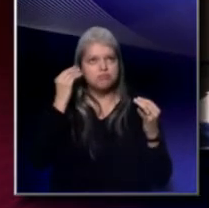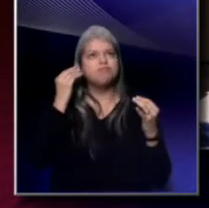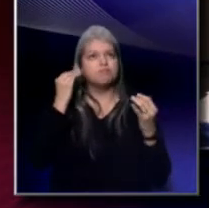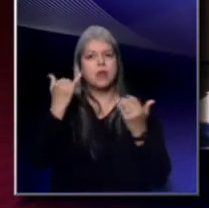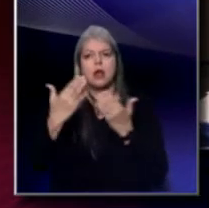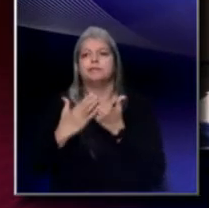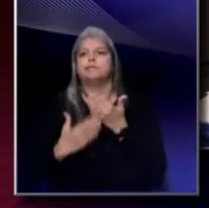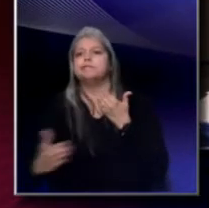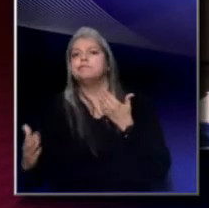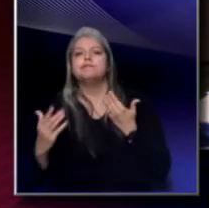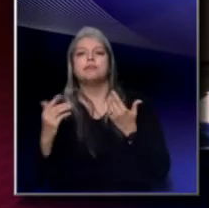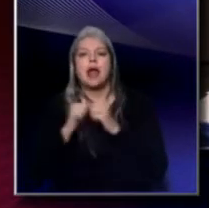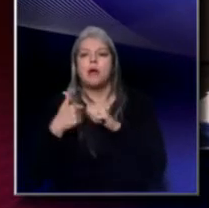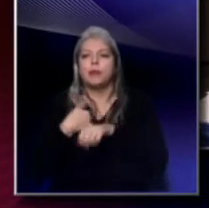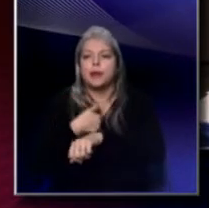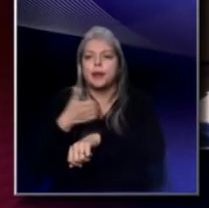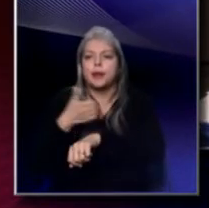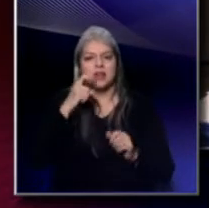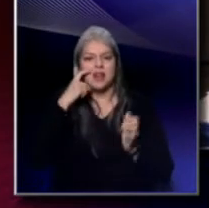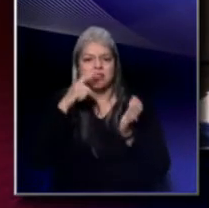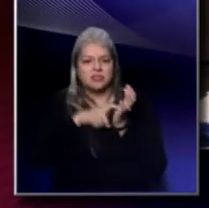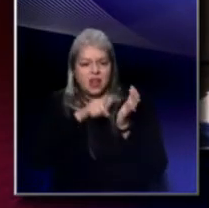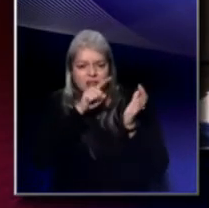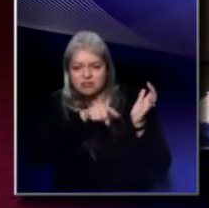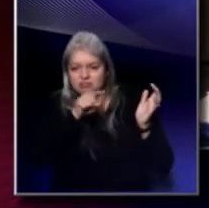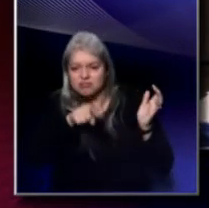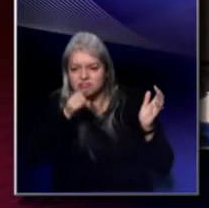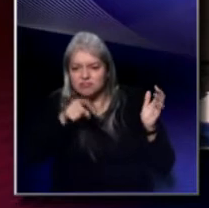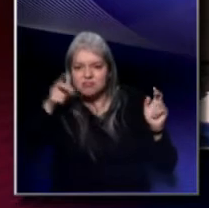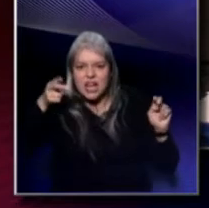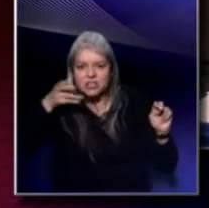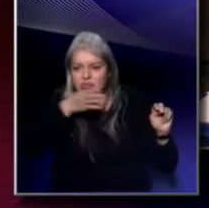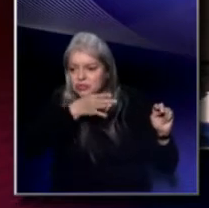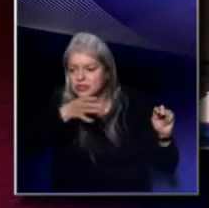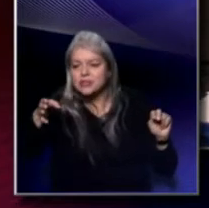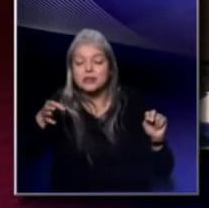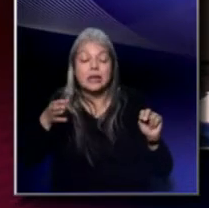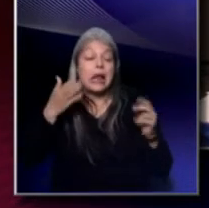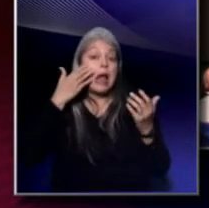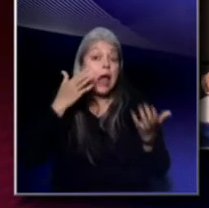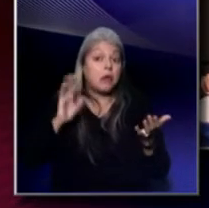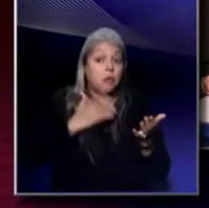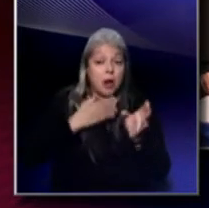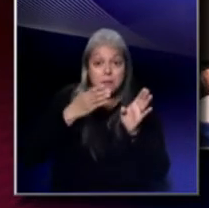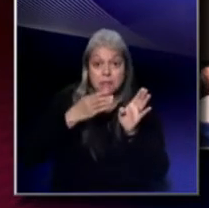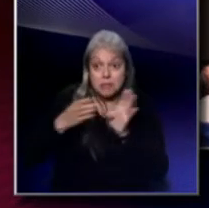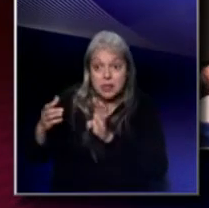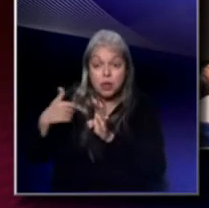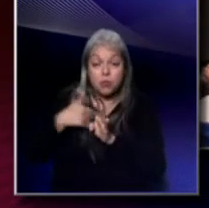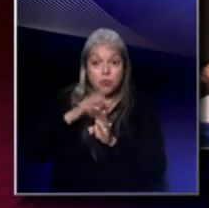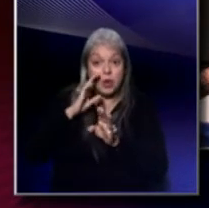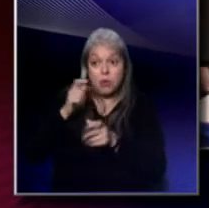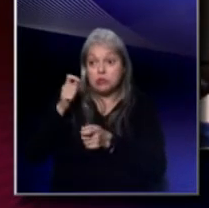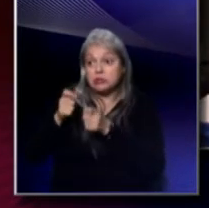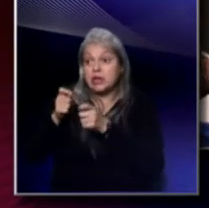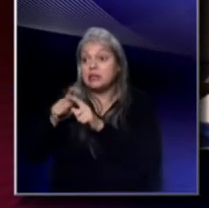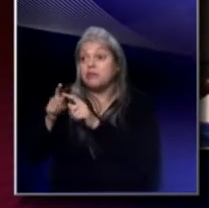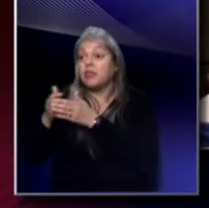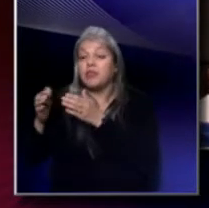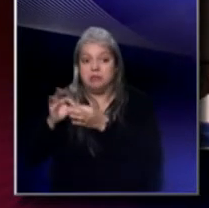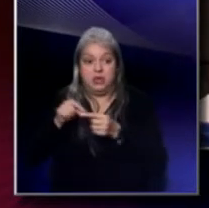how we can improve the outcomes for. I don't know what the plan is to make changes based on that data, but that's an